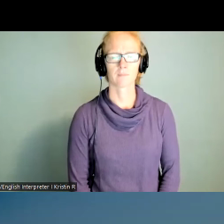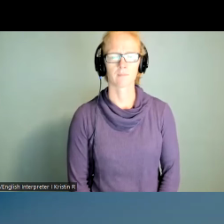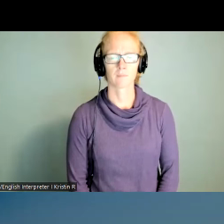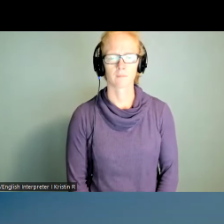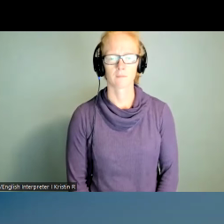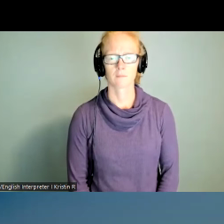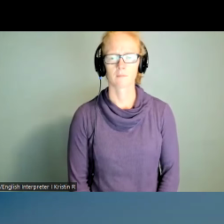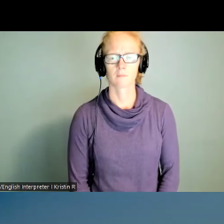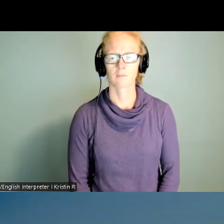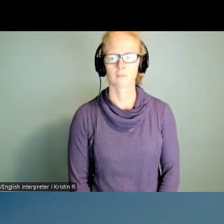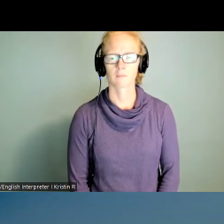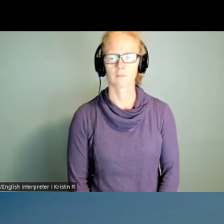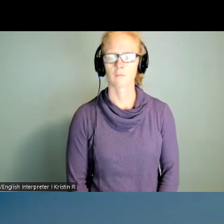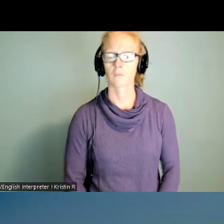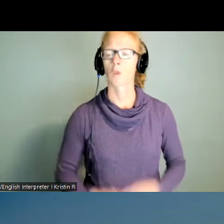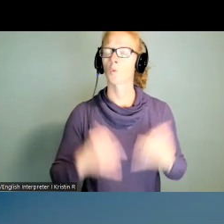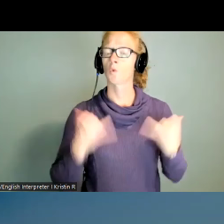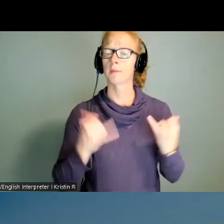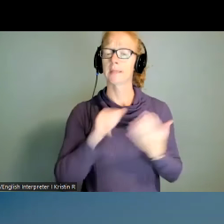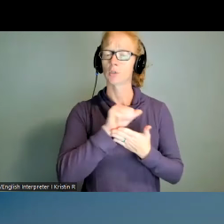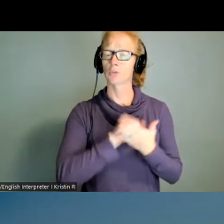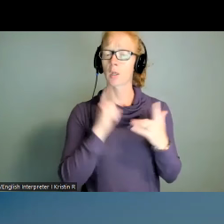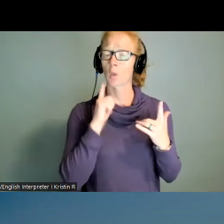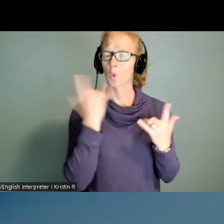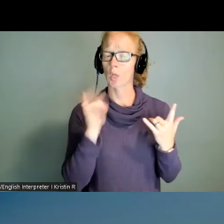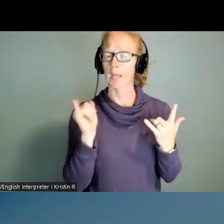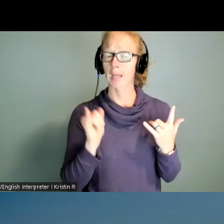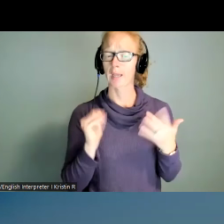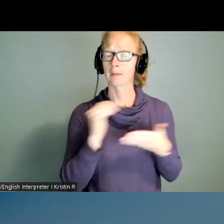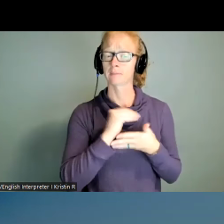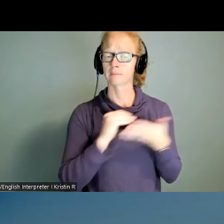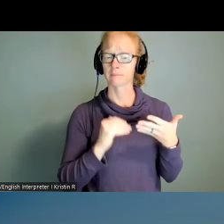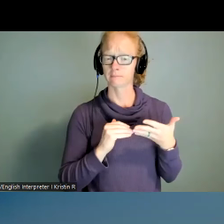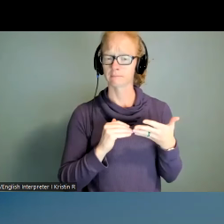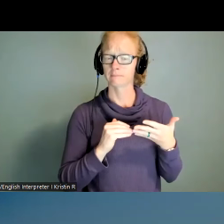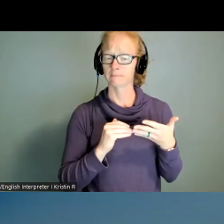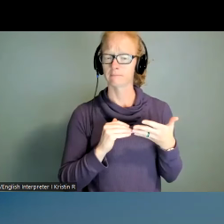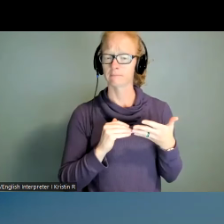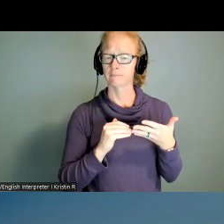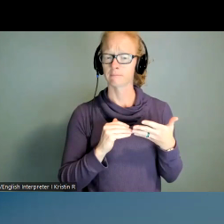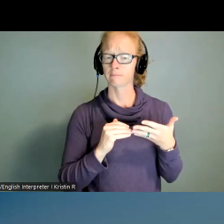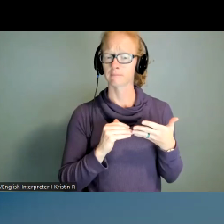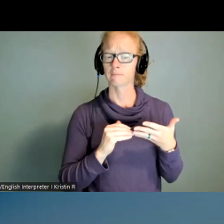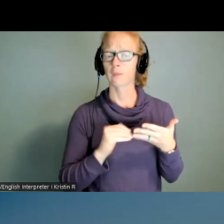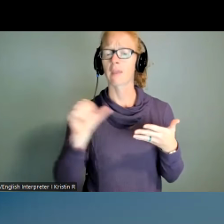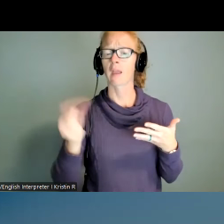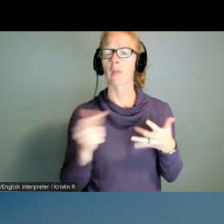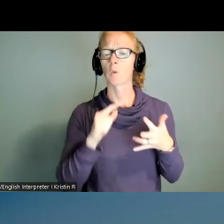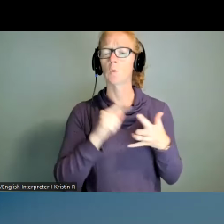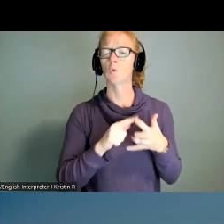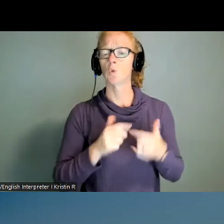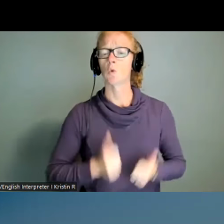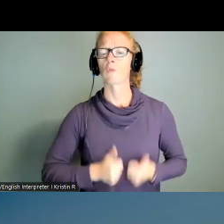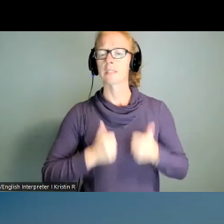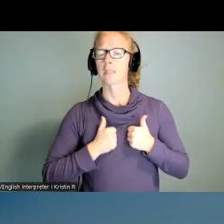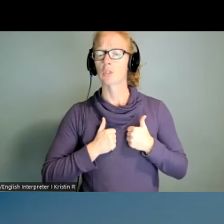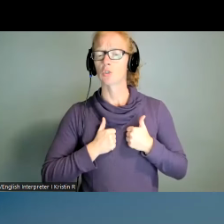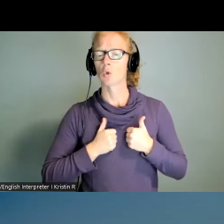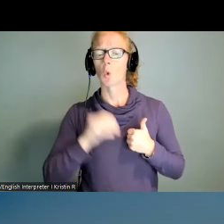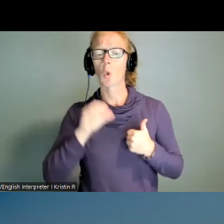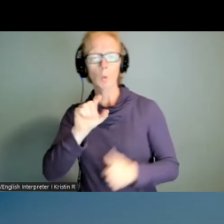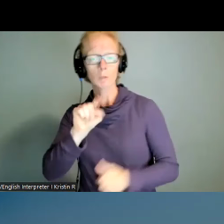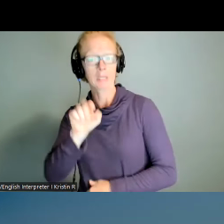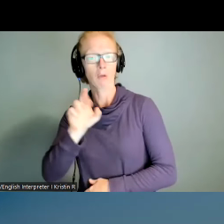So in terms of today's agenda, I'll provide an overview of the Other Residential Toolkit, get into the typologies, how we